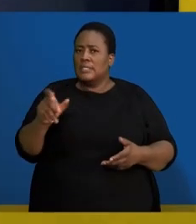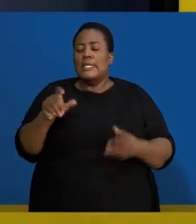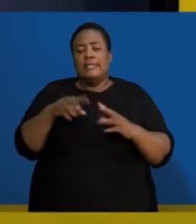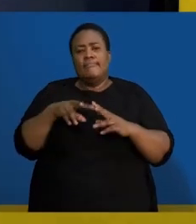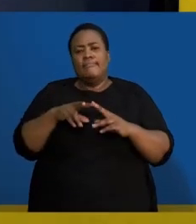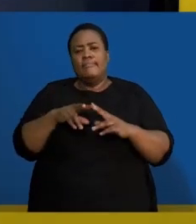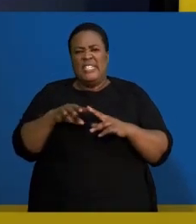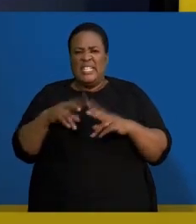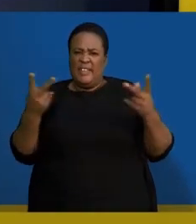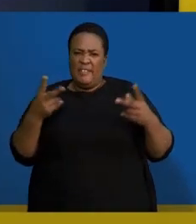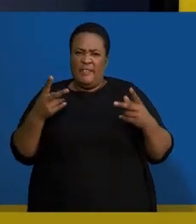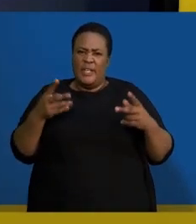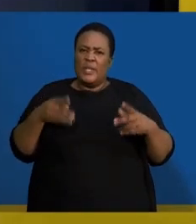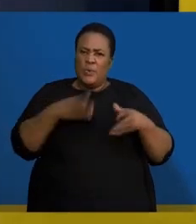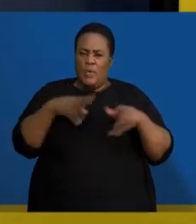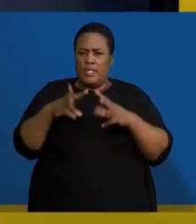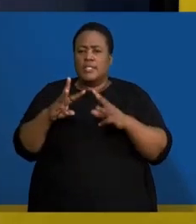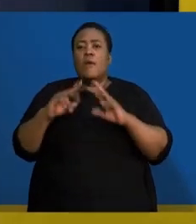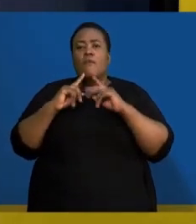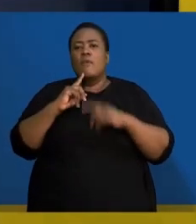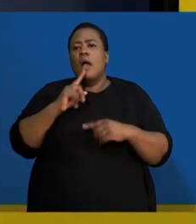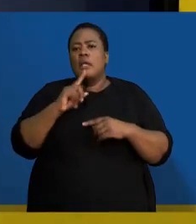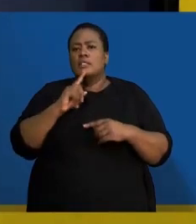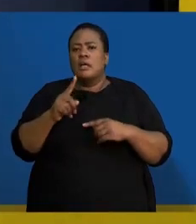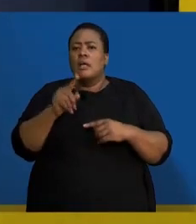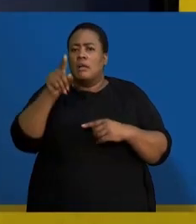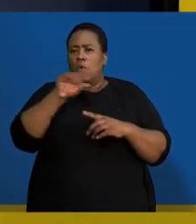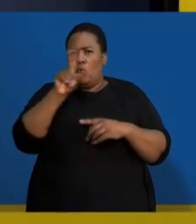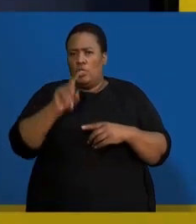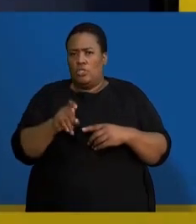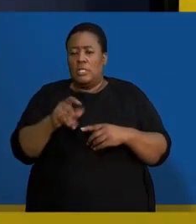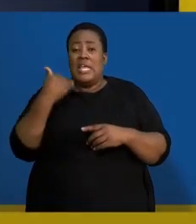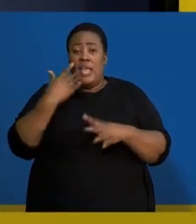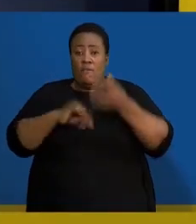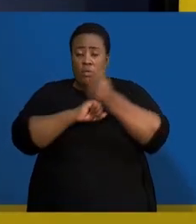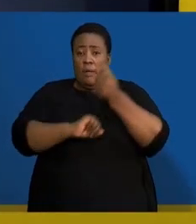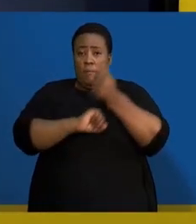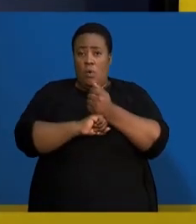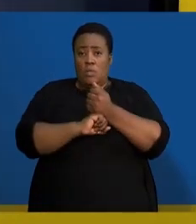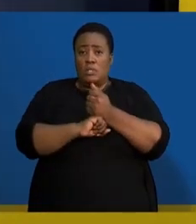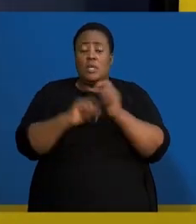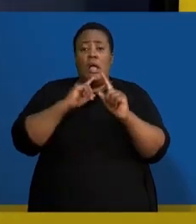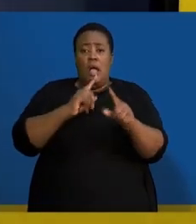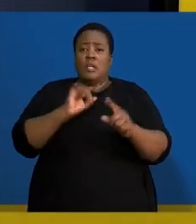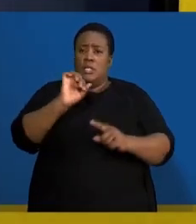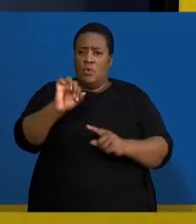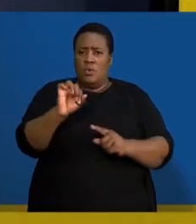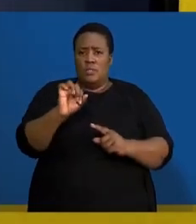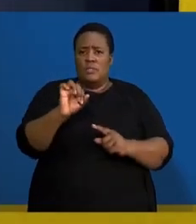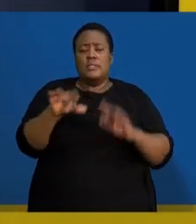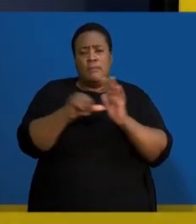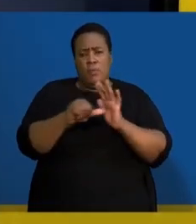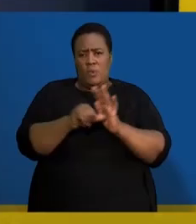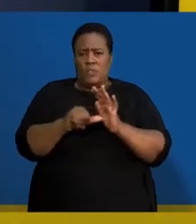of answering a question like this, as long as you can support your answer with the visual clues from the source. That is what is